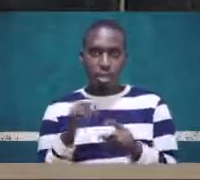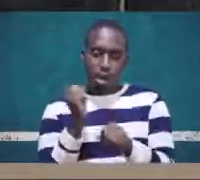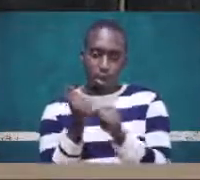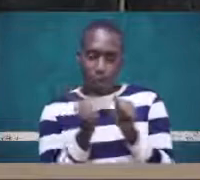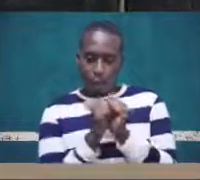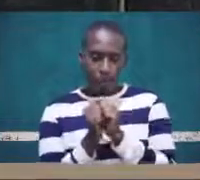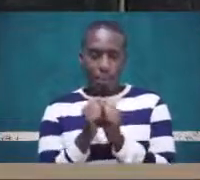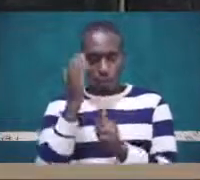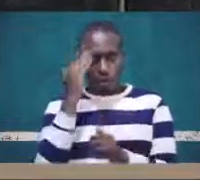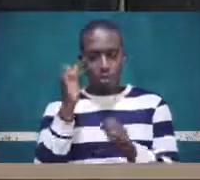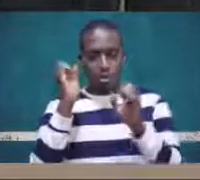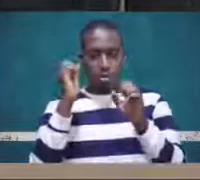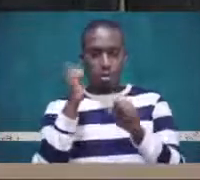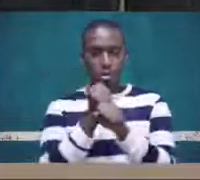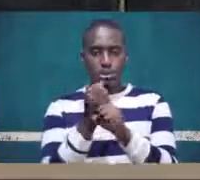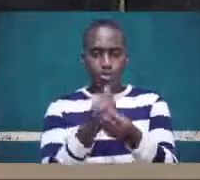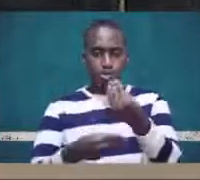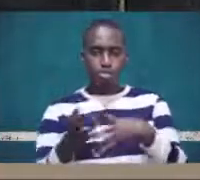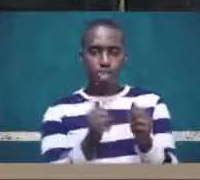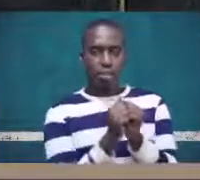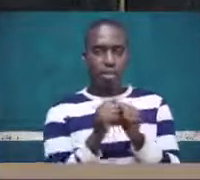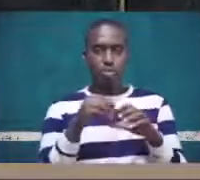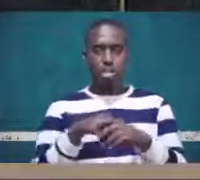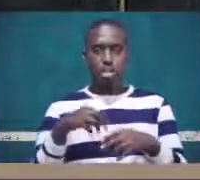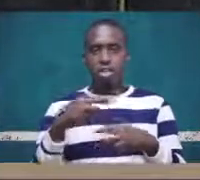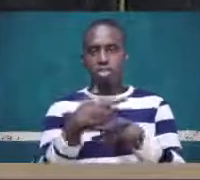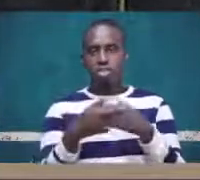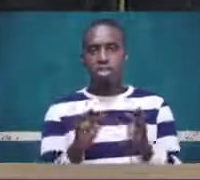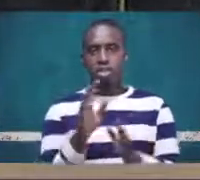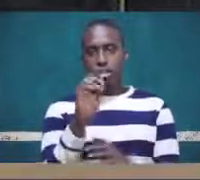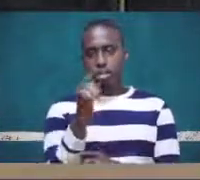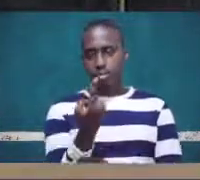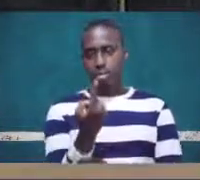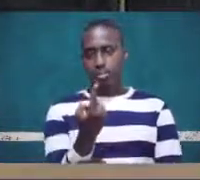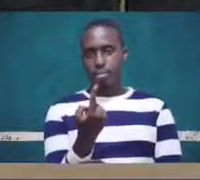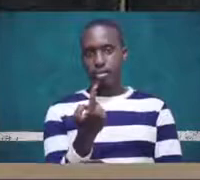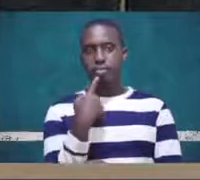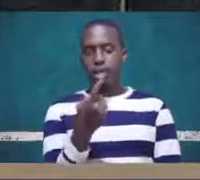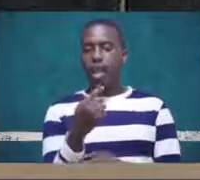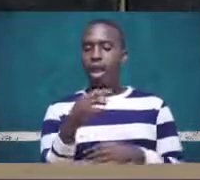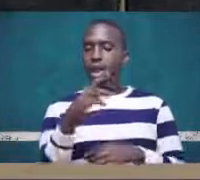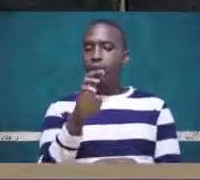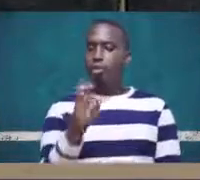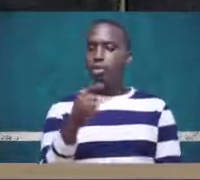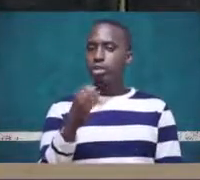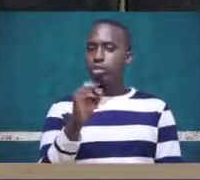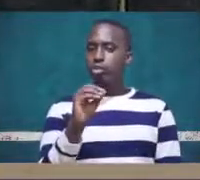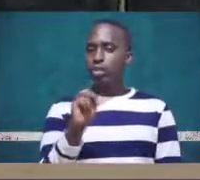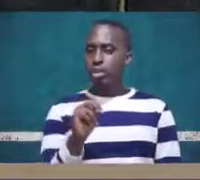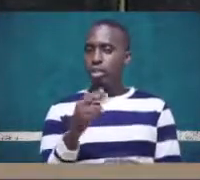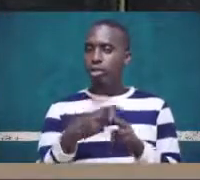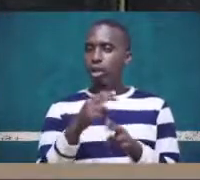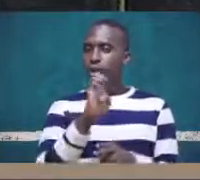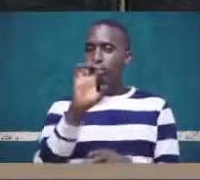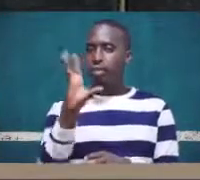in order to trade together in a given region. And what is that region? The region is East African Community. That